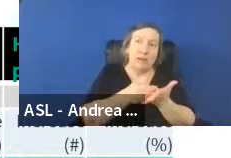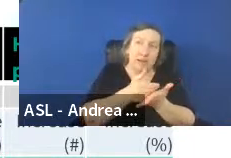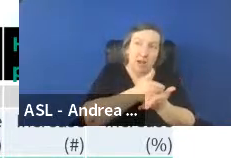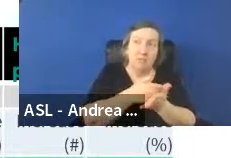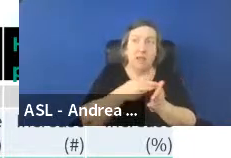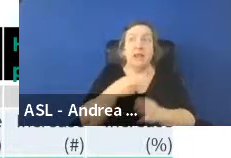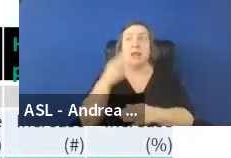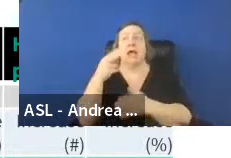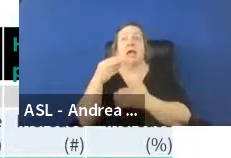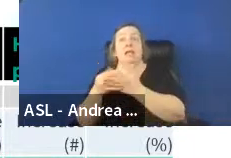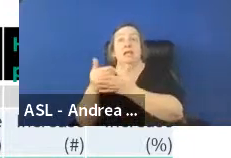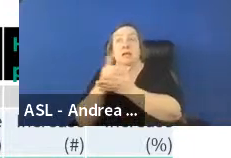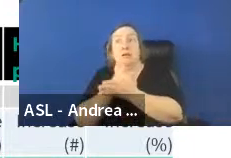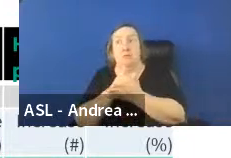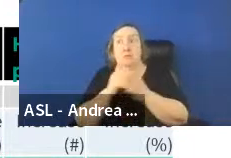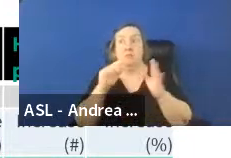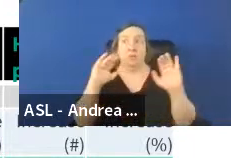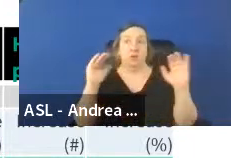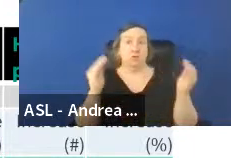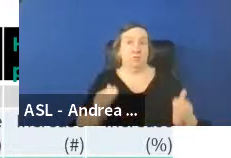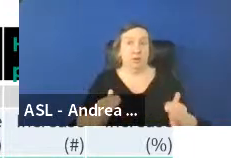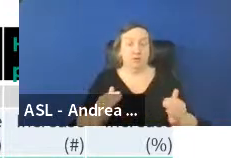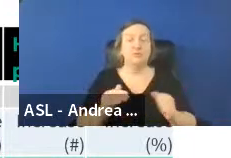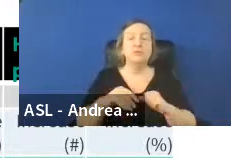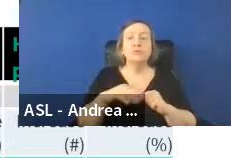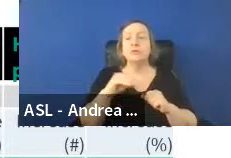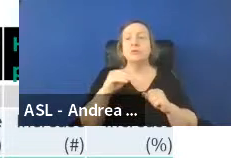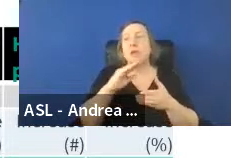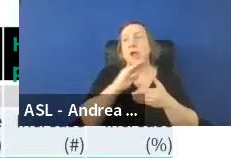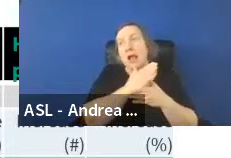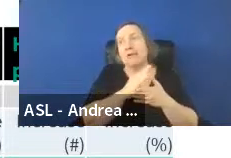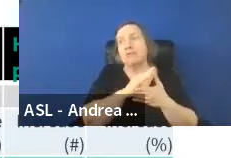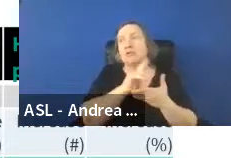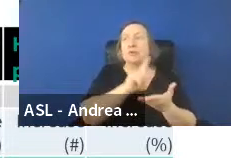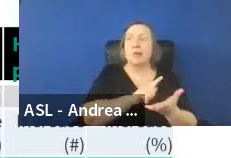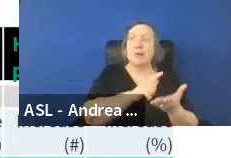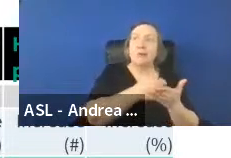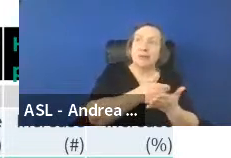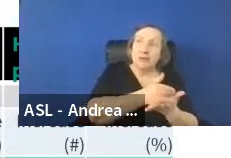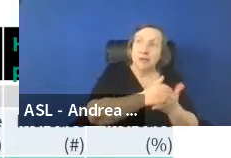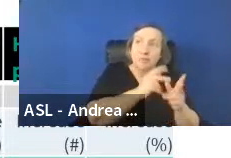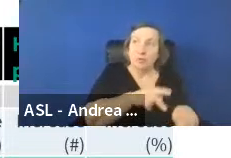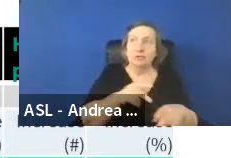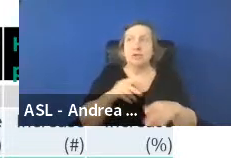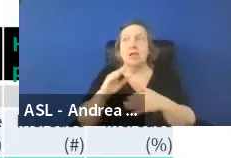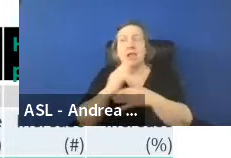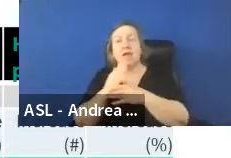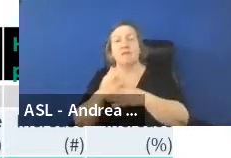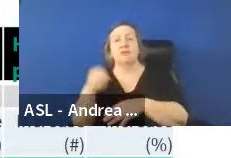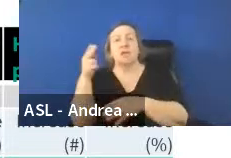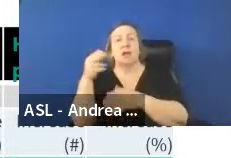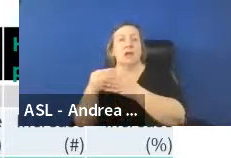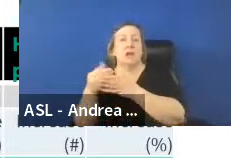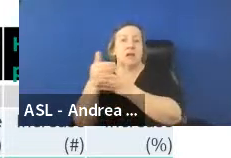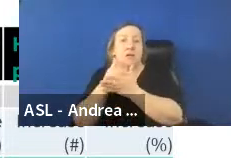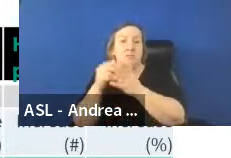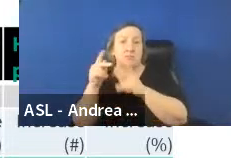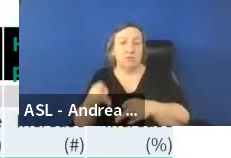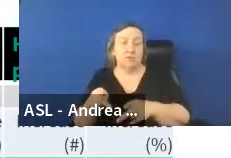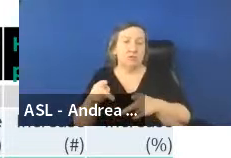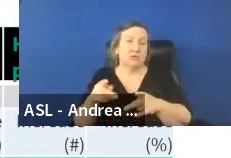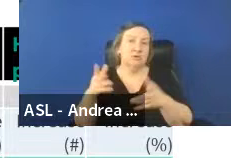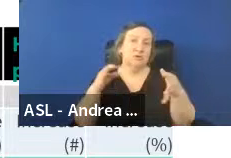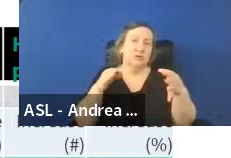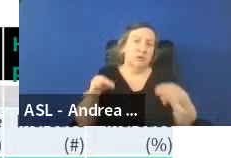higher income populations, and the average, again, low income person, average higher income person. Our low income